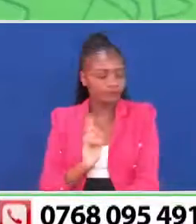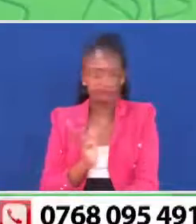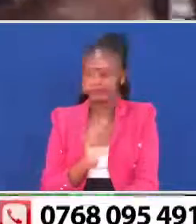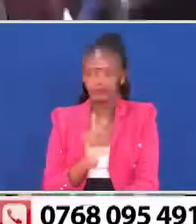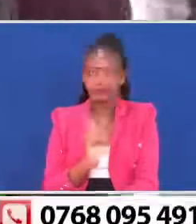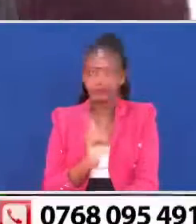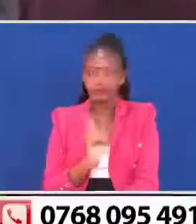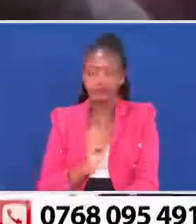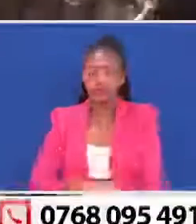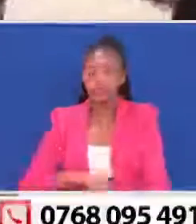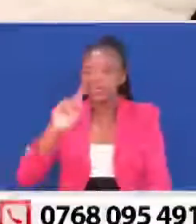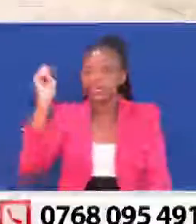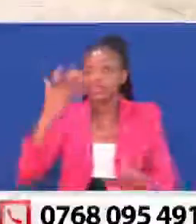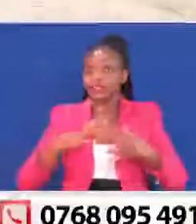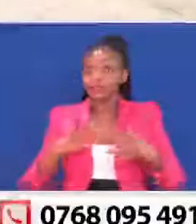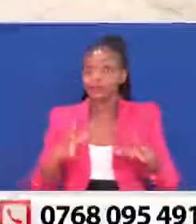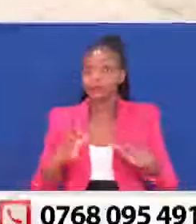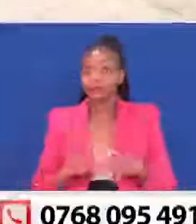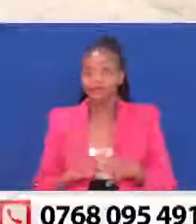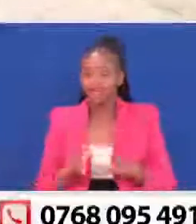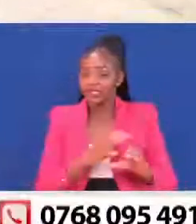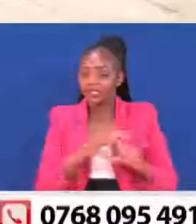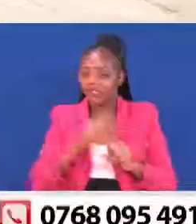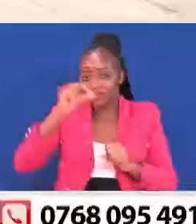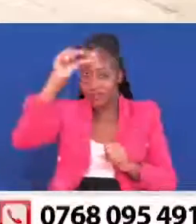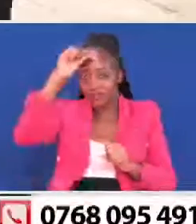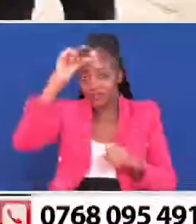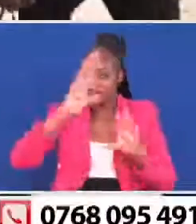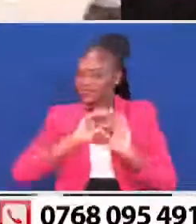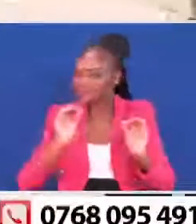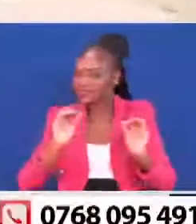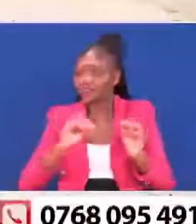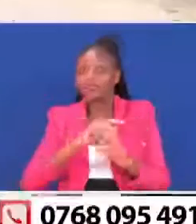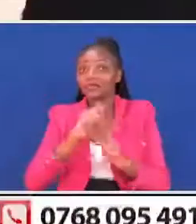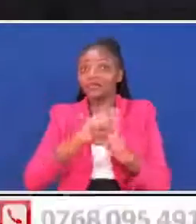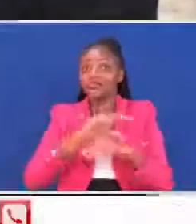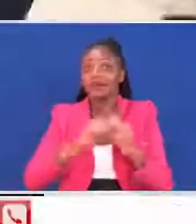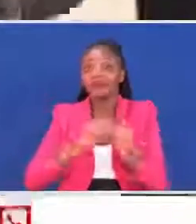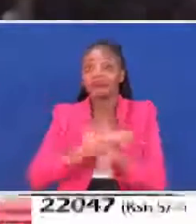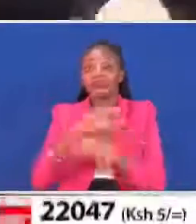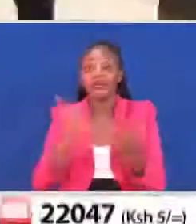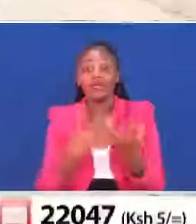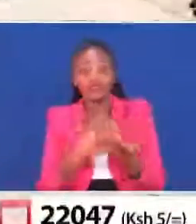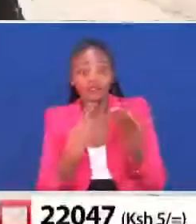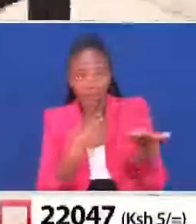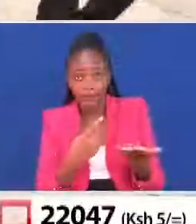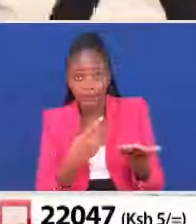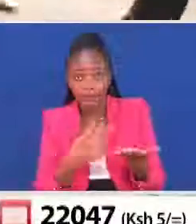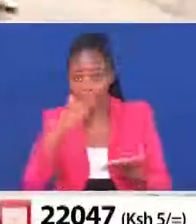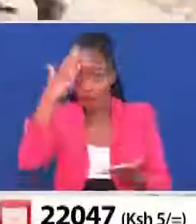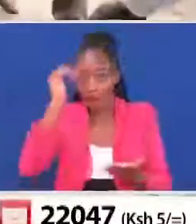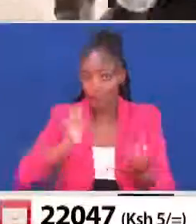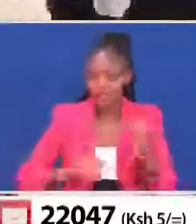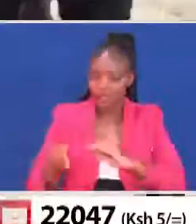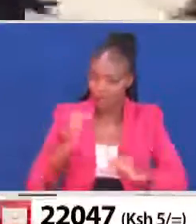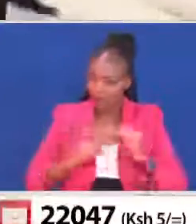stress. Kenyans clearly mistrusting the government and its daily COVID-19 statistics updates as a result of